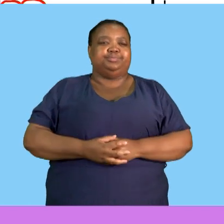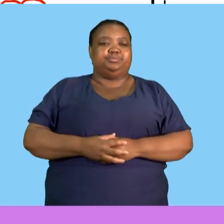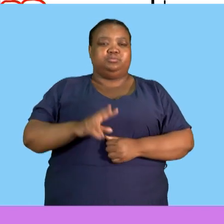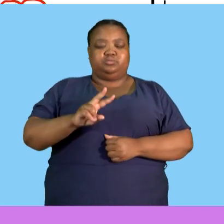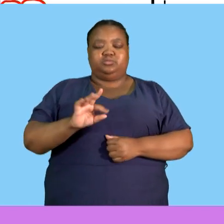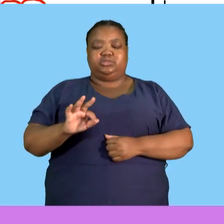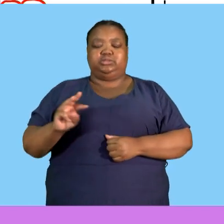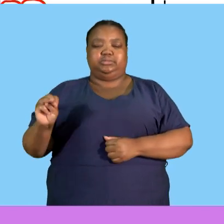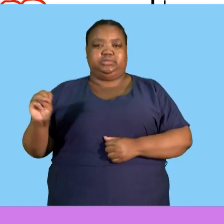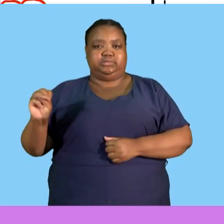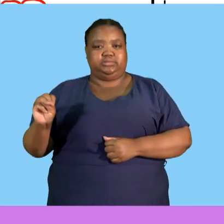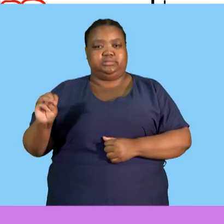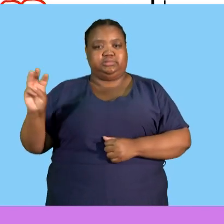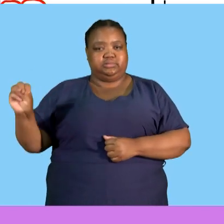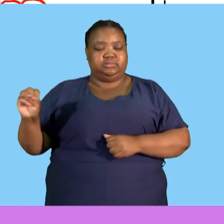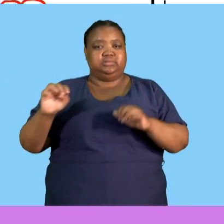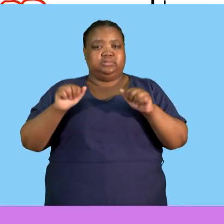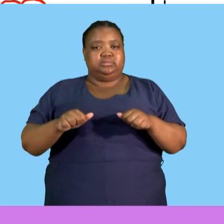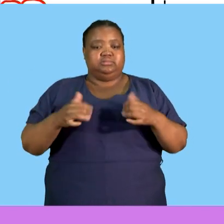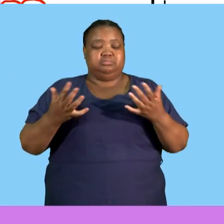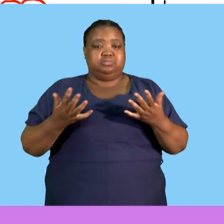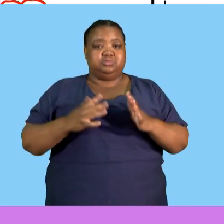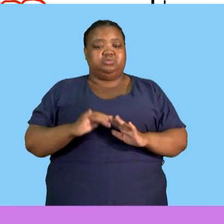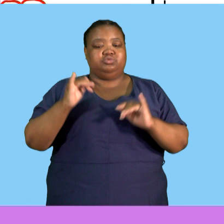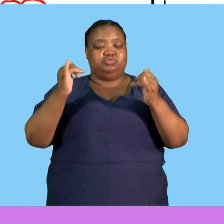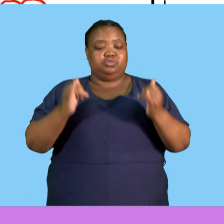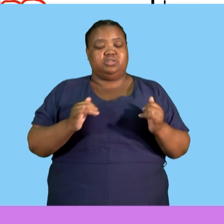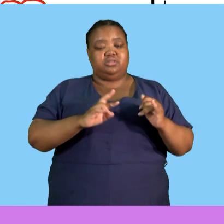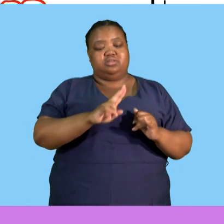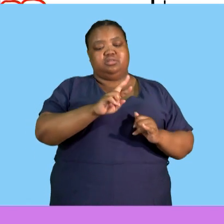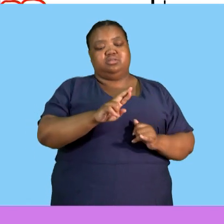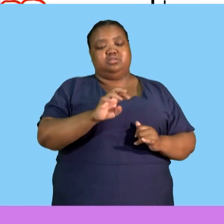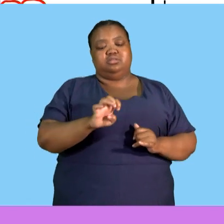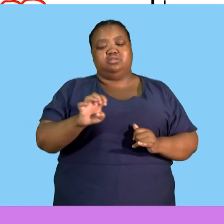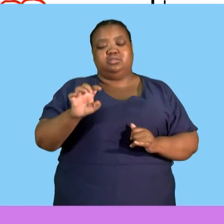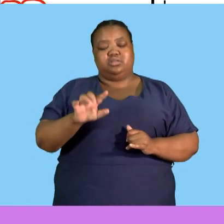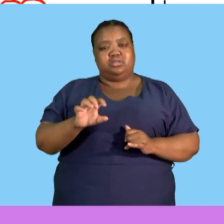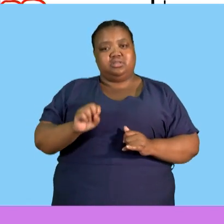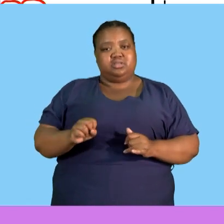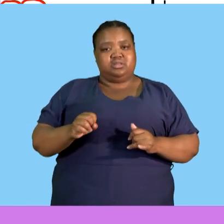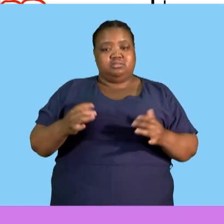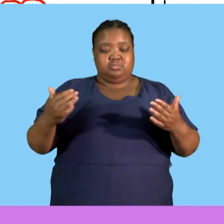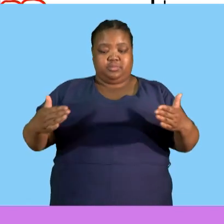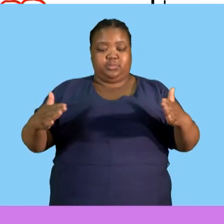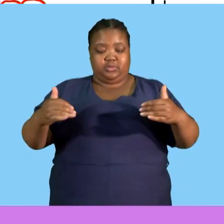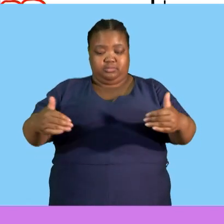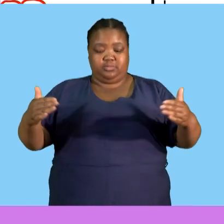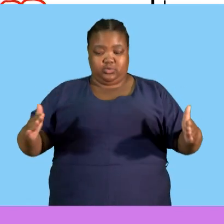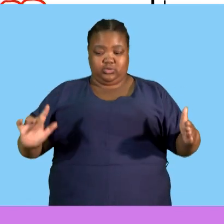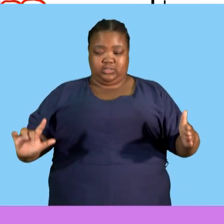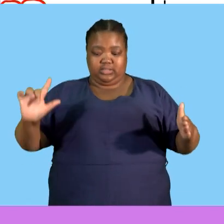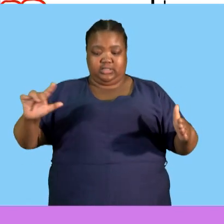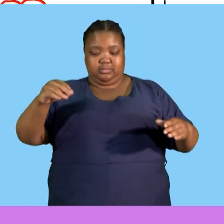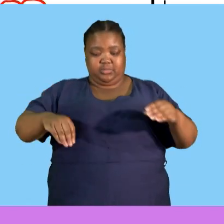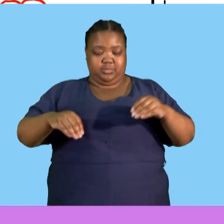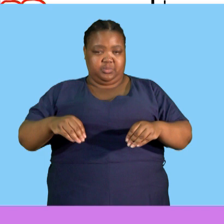with 23 millimeters. So then I checked how many of these reels can fit along the length of